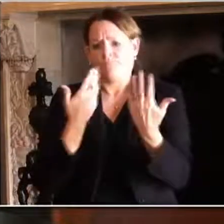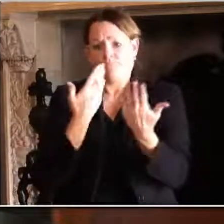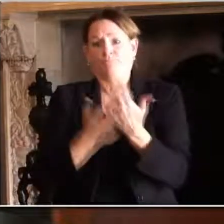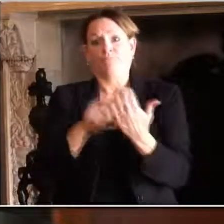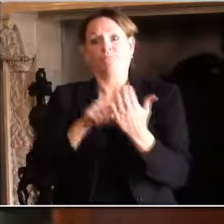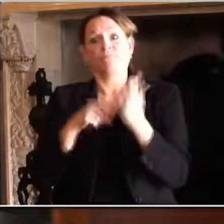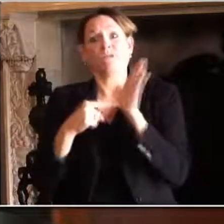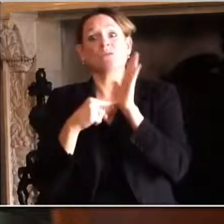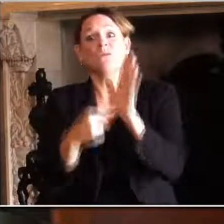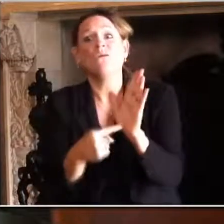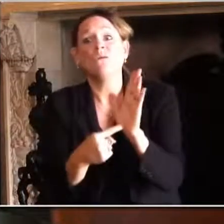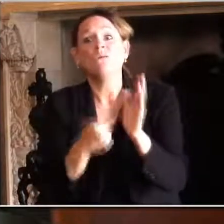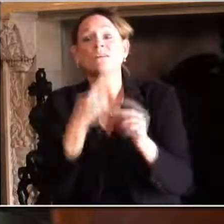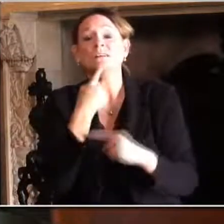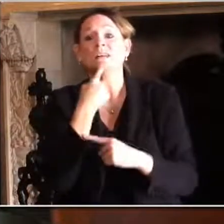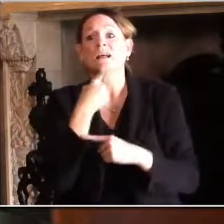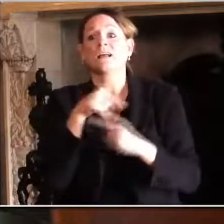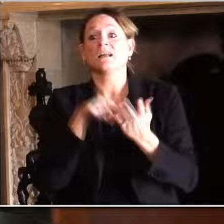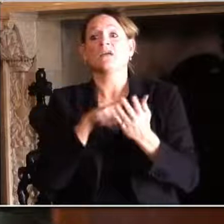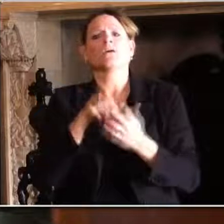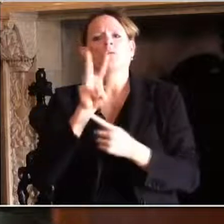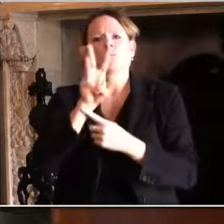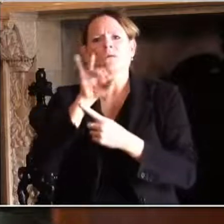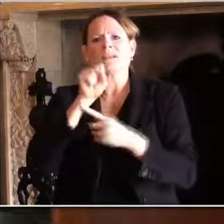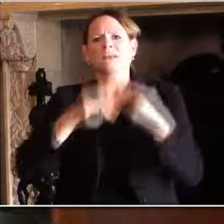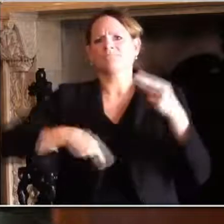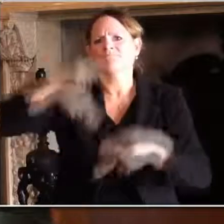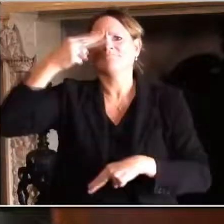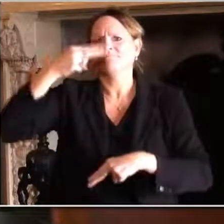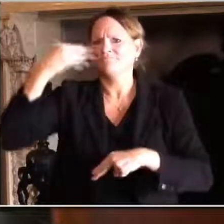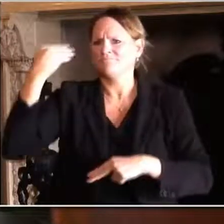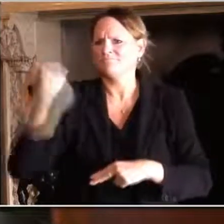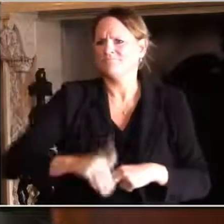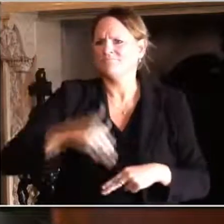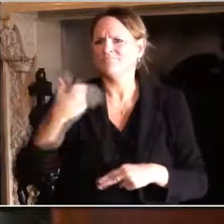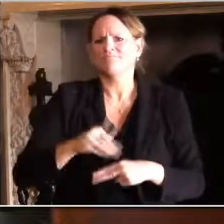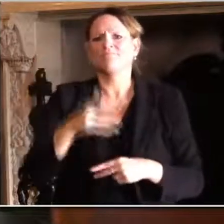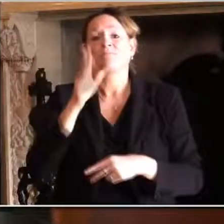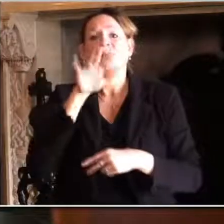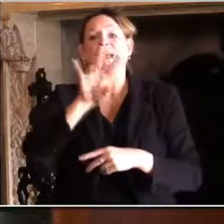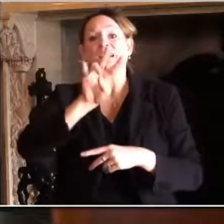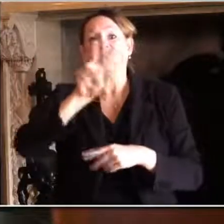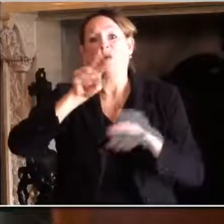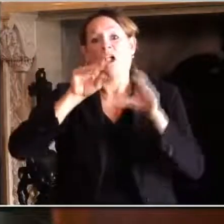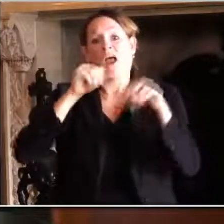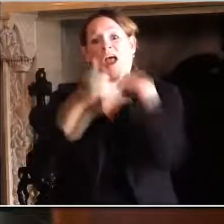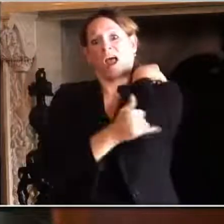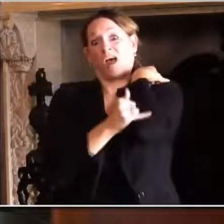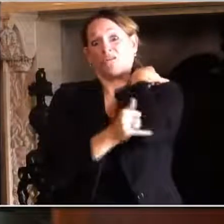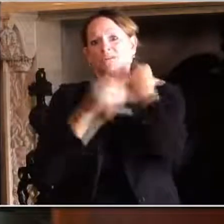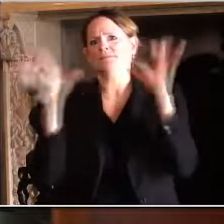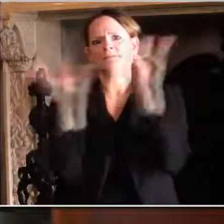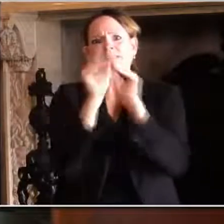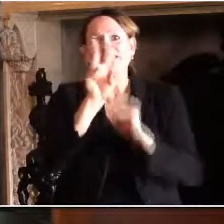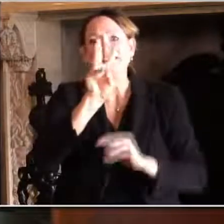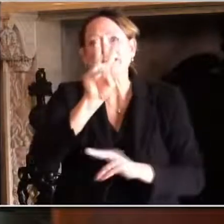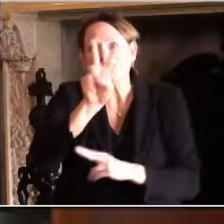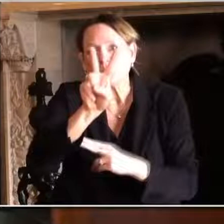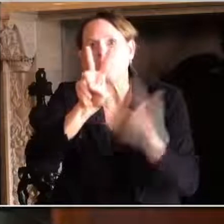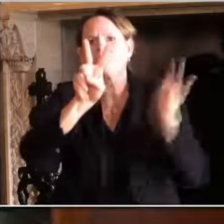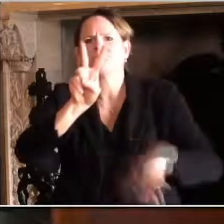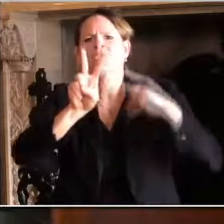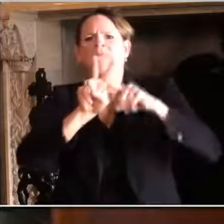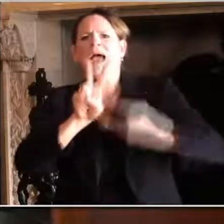at a high activity level. 61 of our 72 counties are at a high activity level. Only